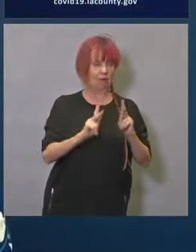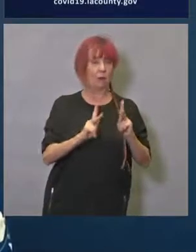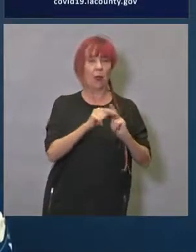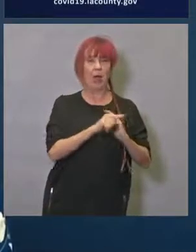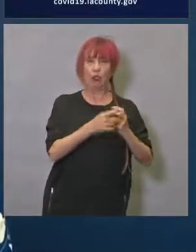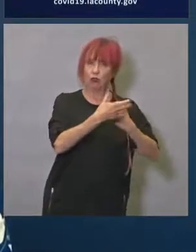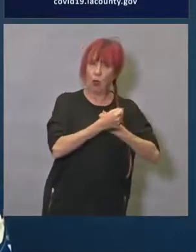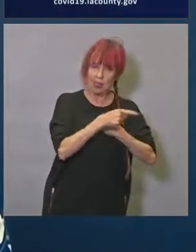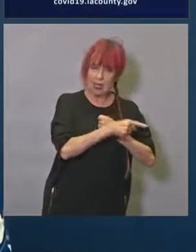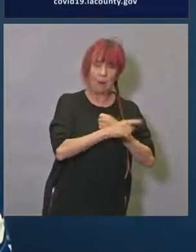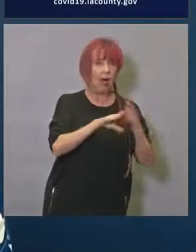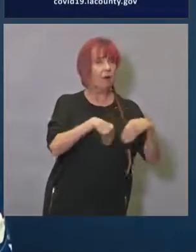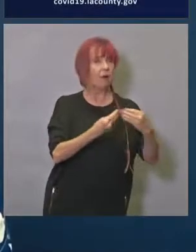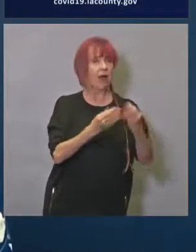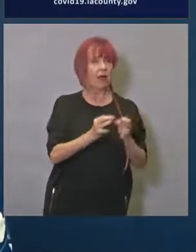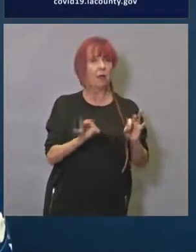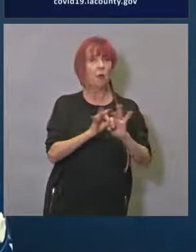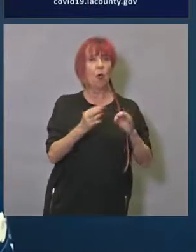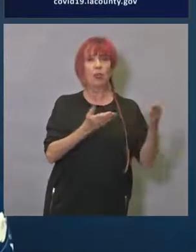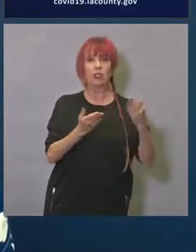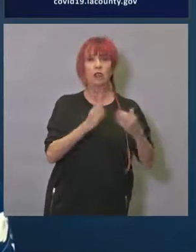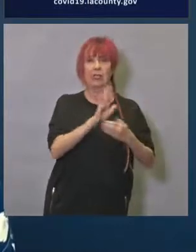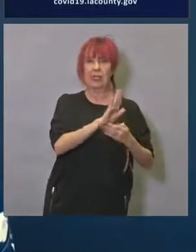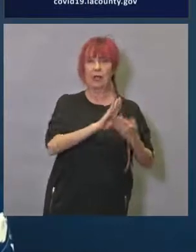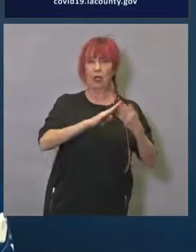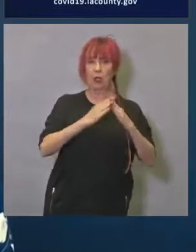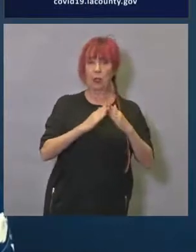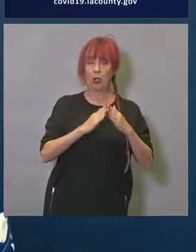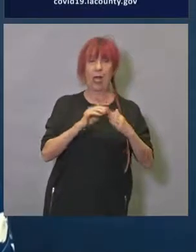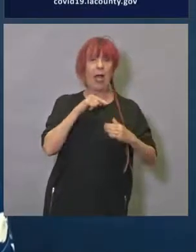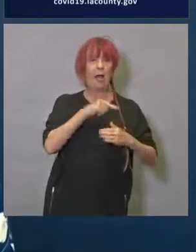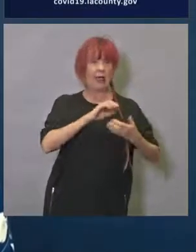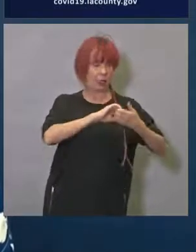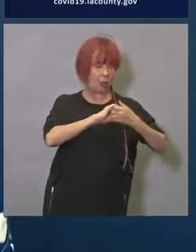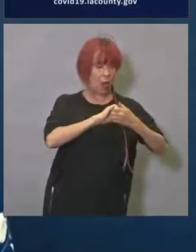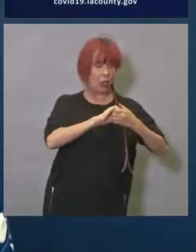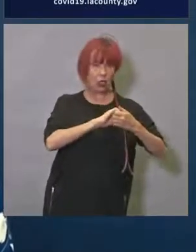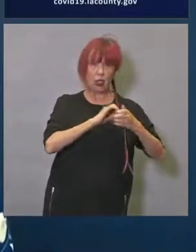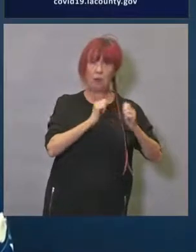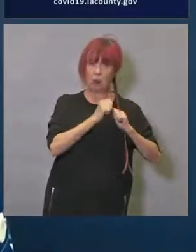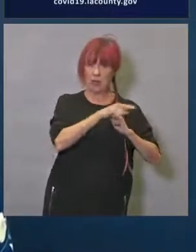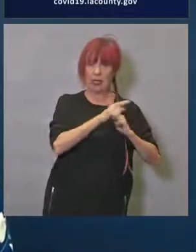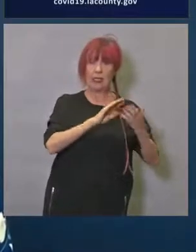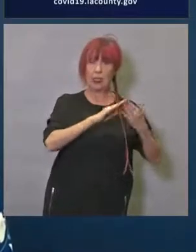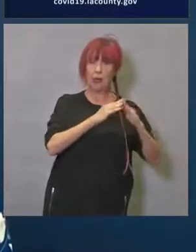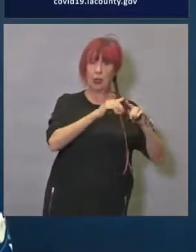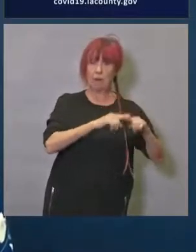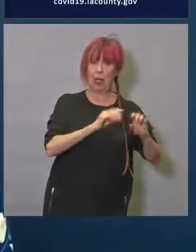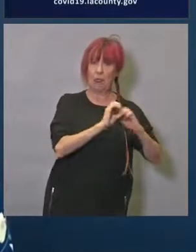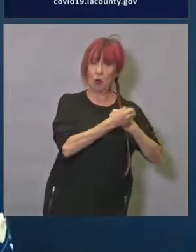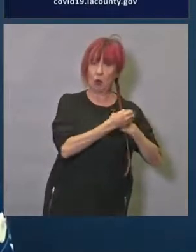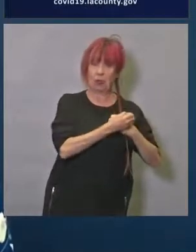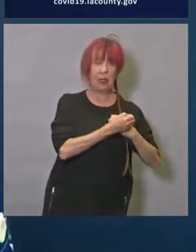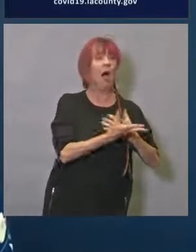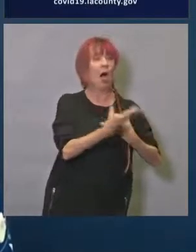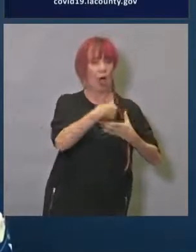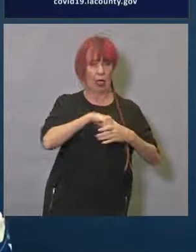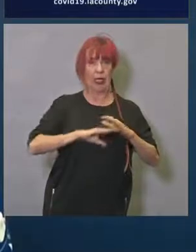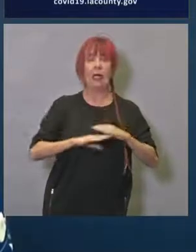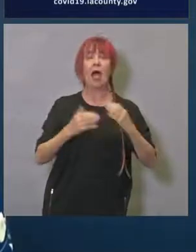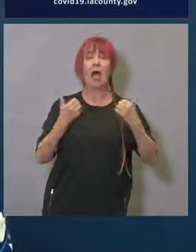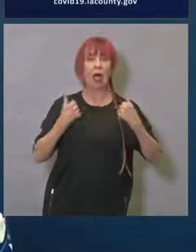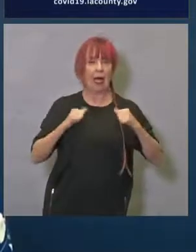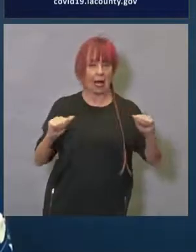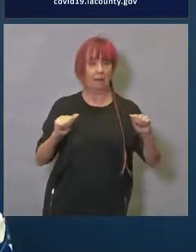critical services in the communities that they serve. These partnerships with community-based organizations are part of our ongoing efforts to maintain